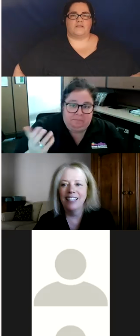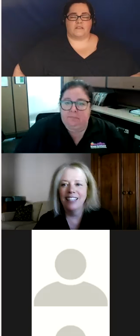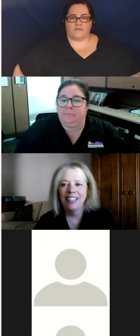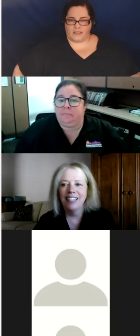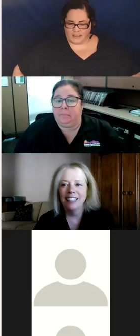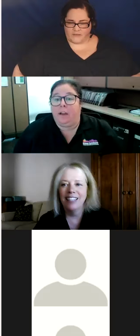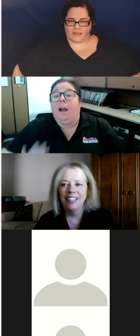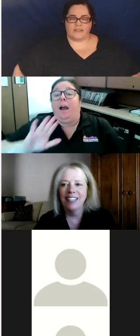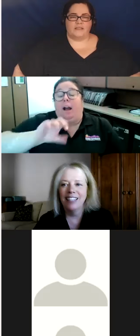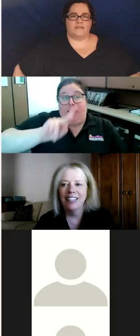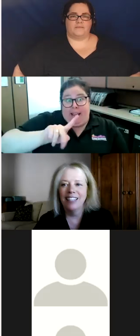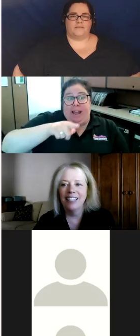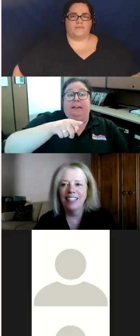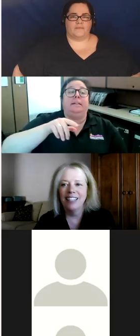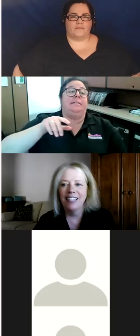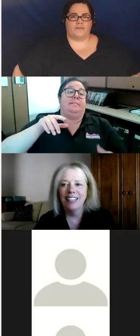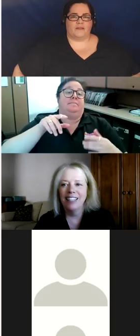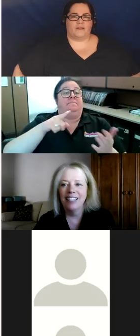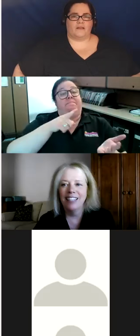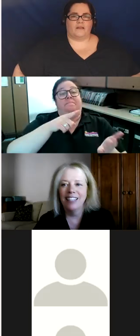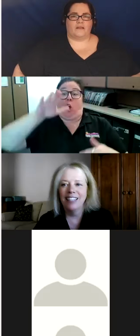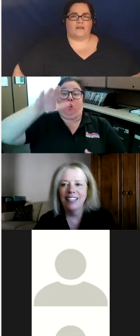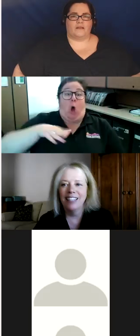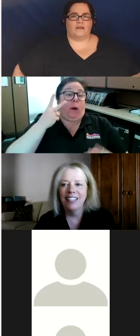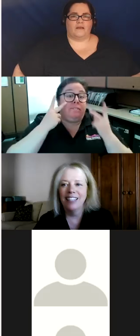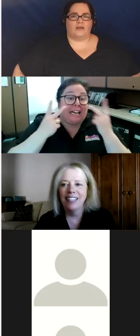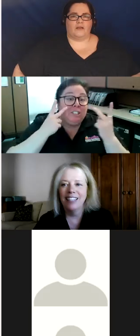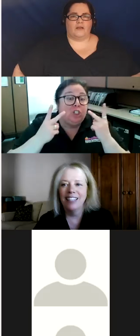use assistive listening devices.